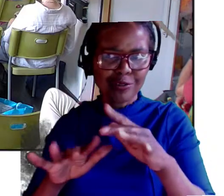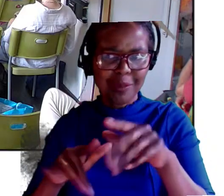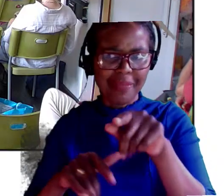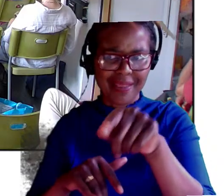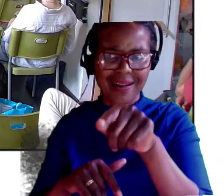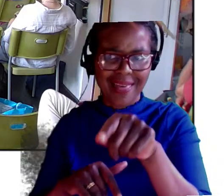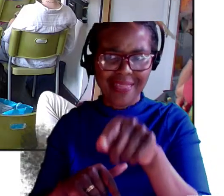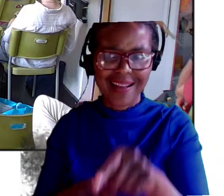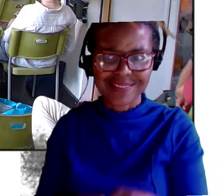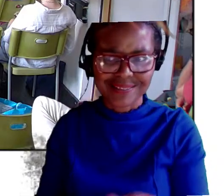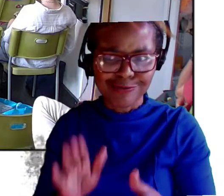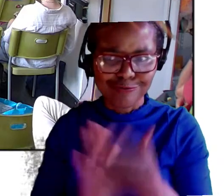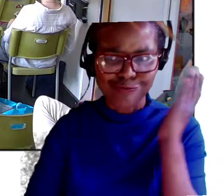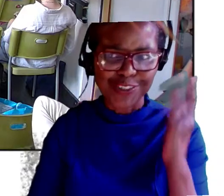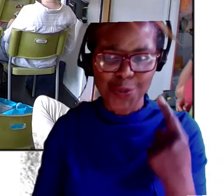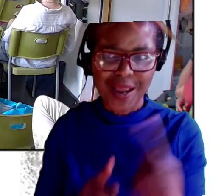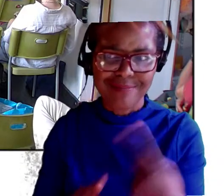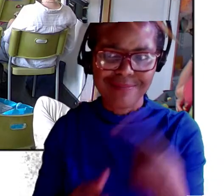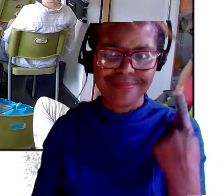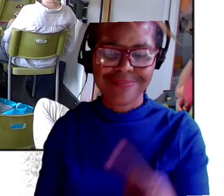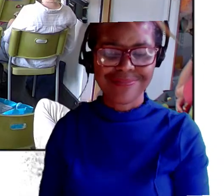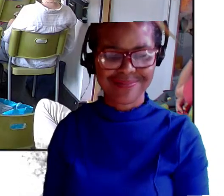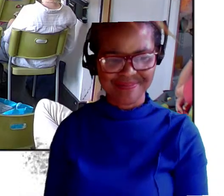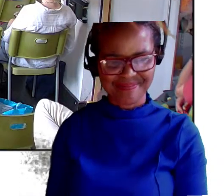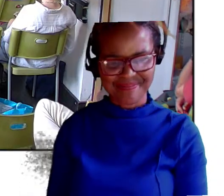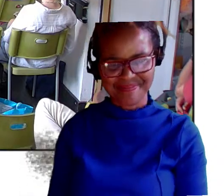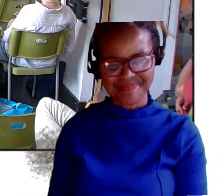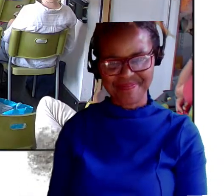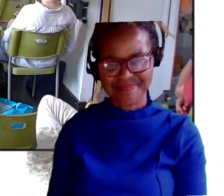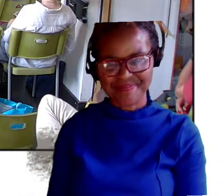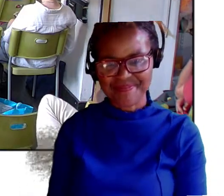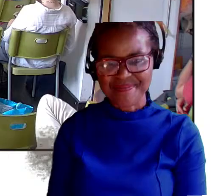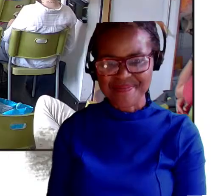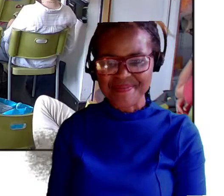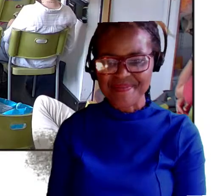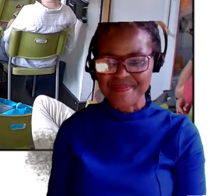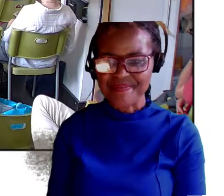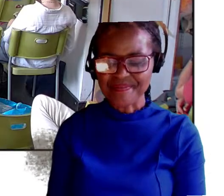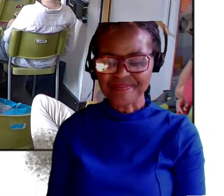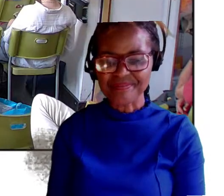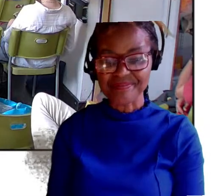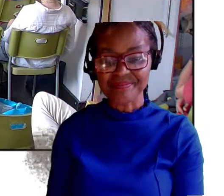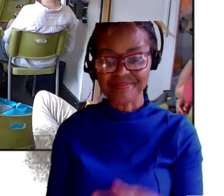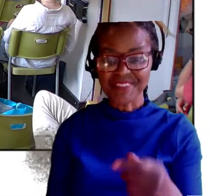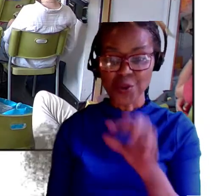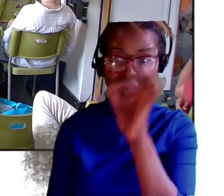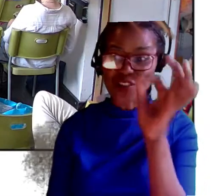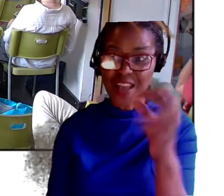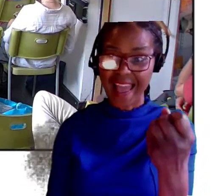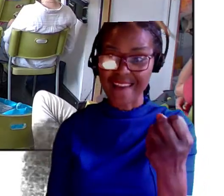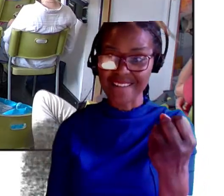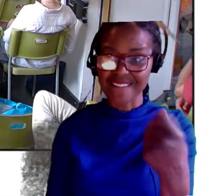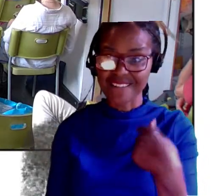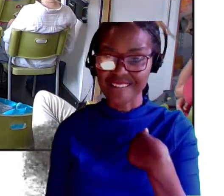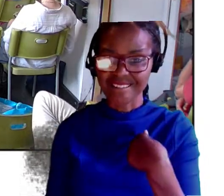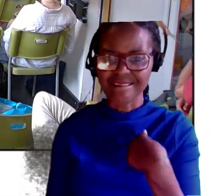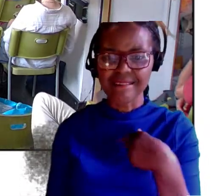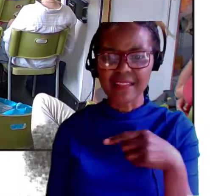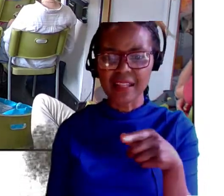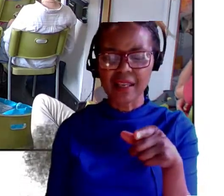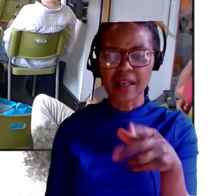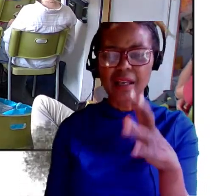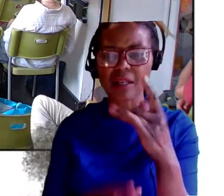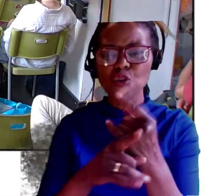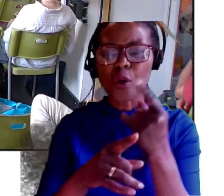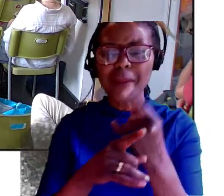Any more questions from the audience? If not, I've got one actually, Tim. Oh, great. So you talked about making work around